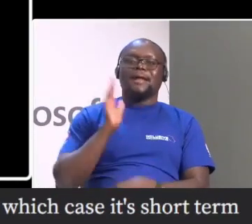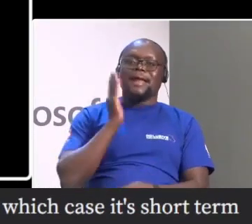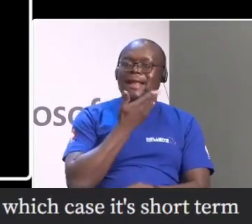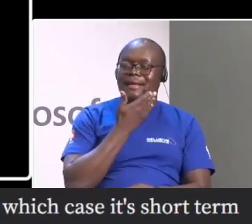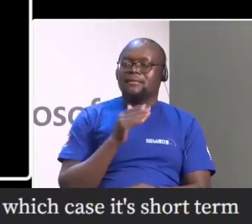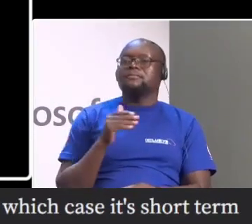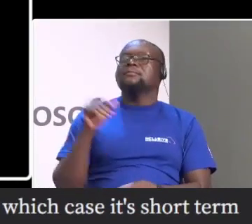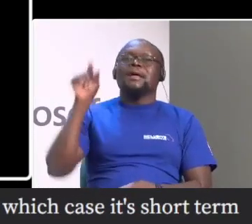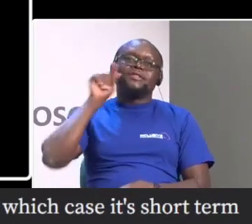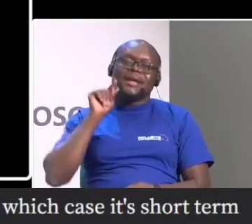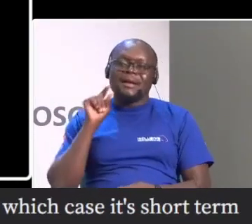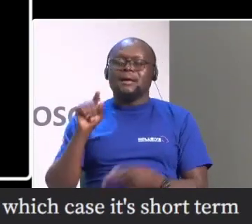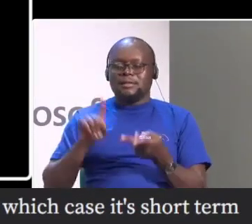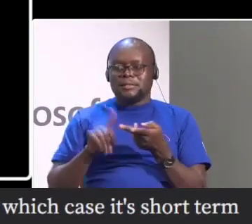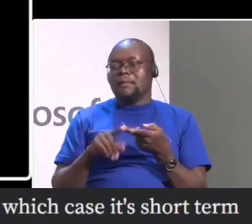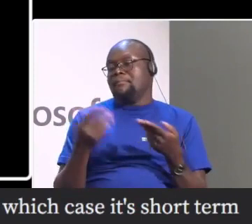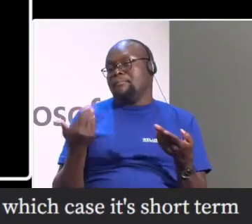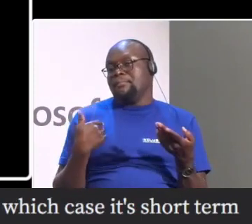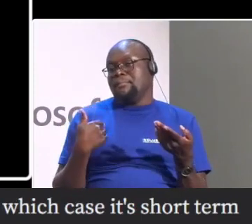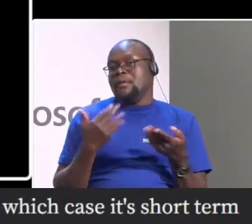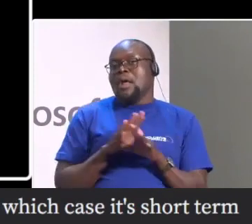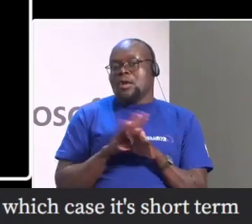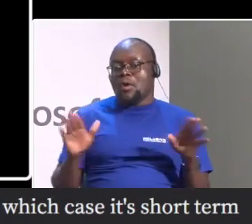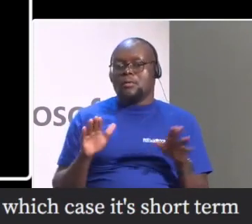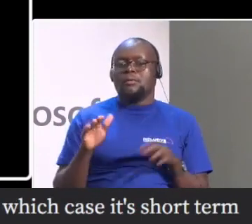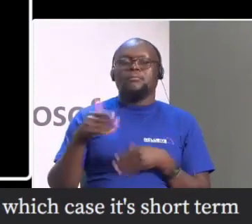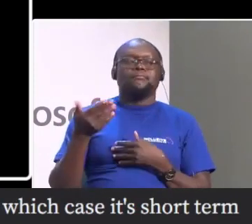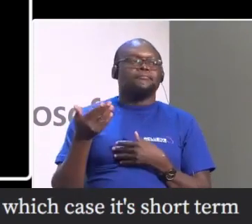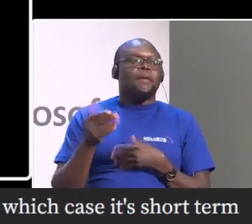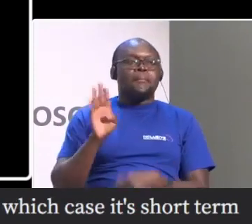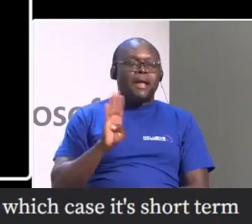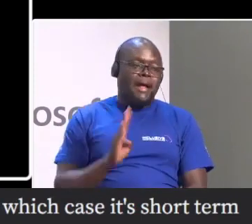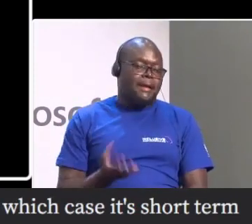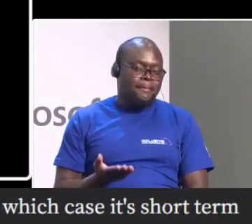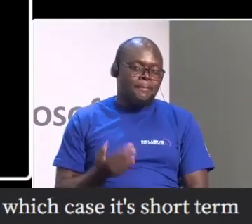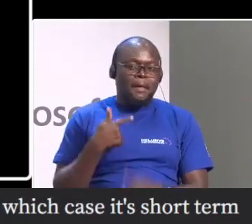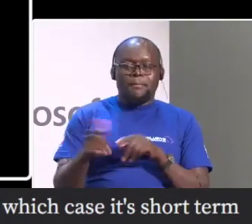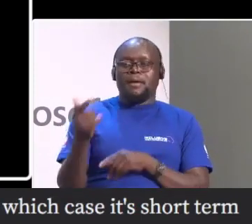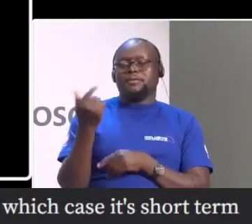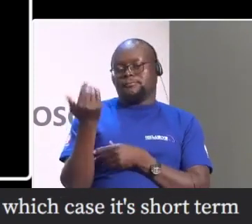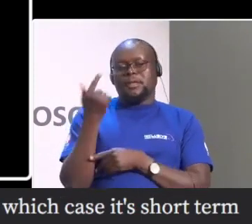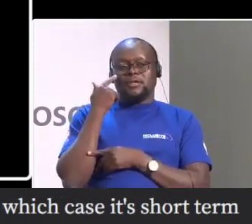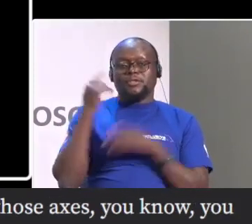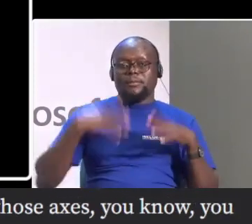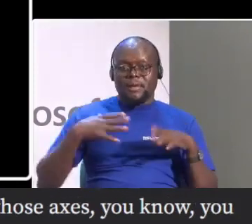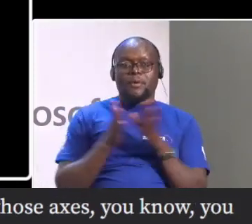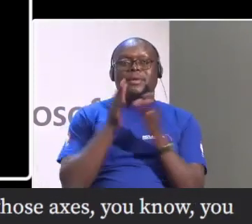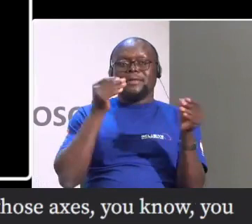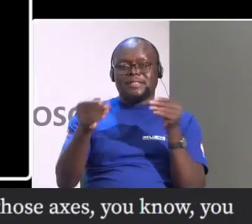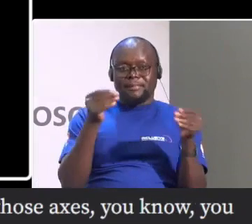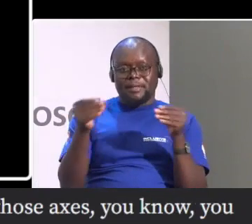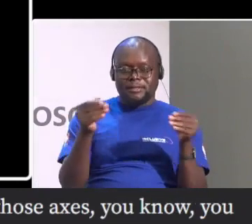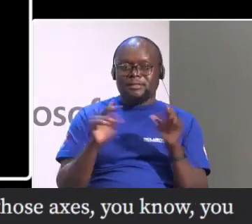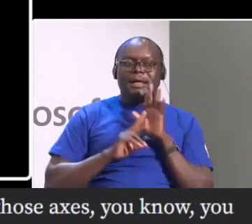races, different genders, and even non-binary sometimes. But do you see people with